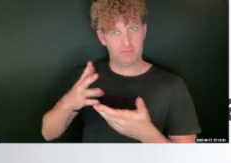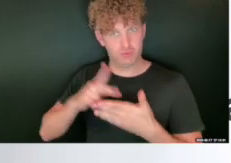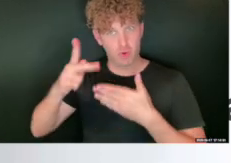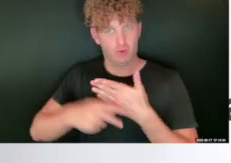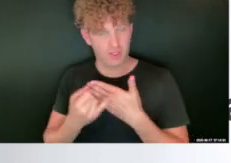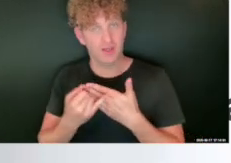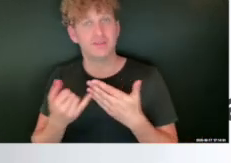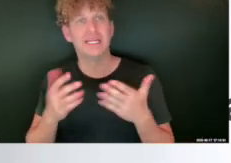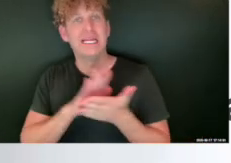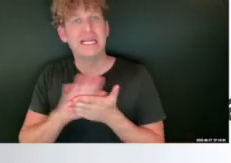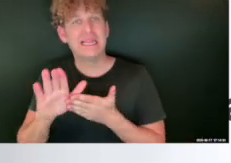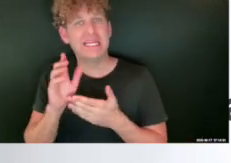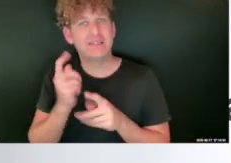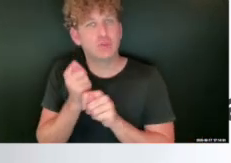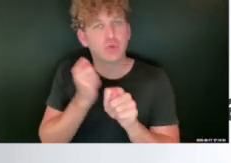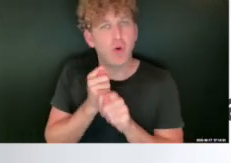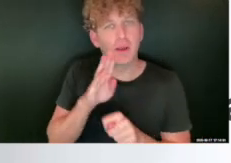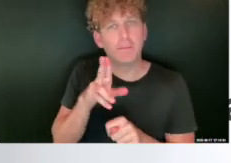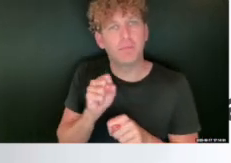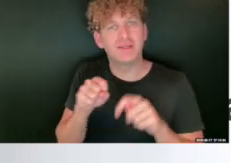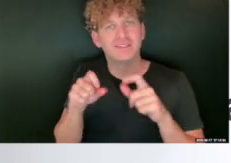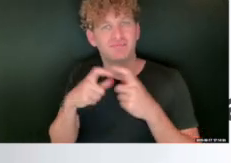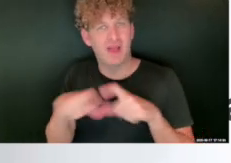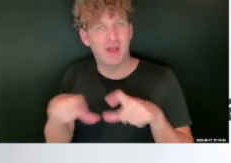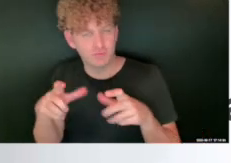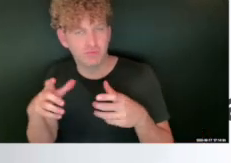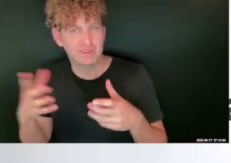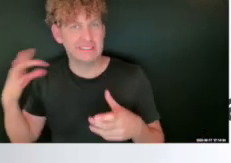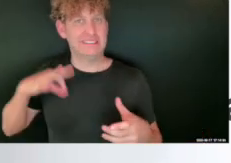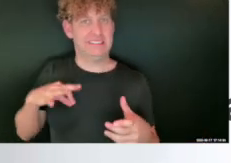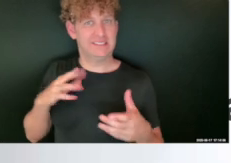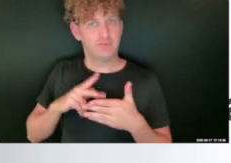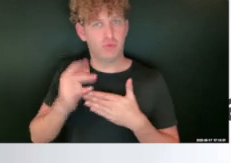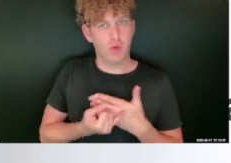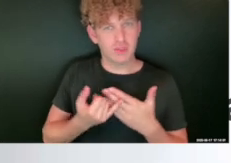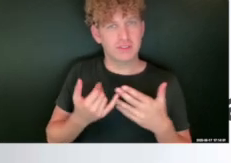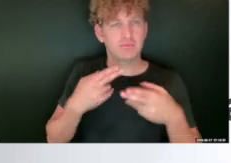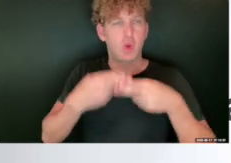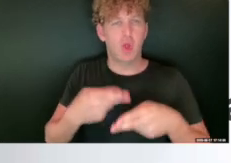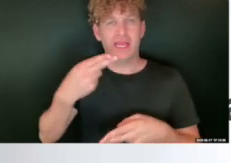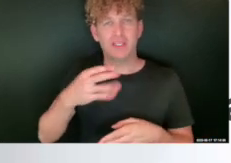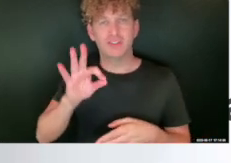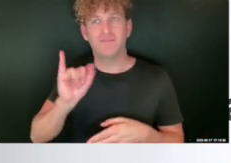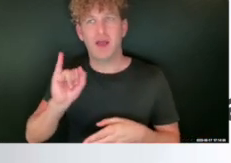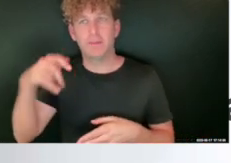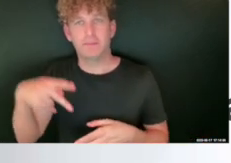projects. In recent years, this funding has supported zero-emission truck